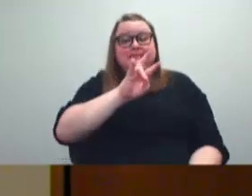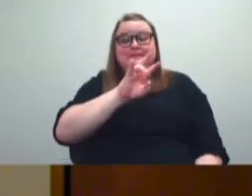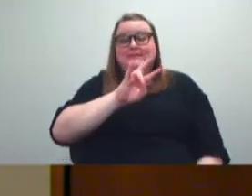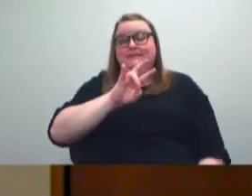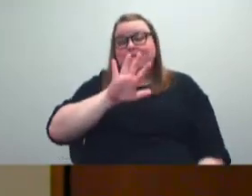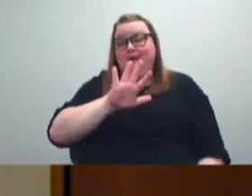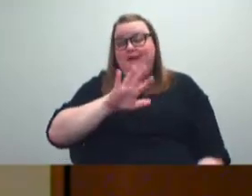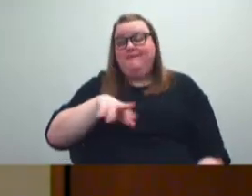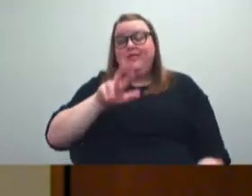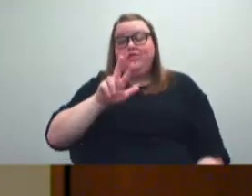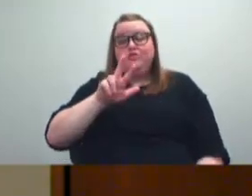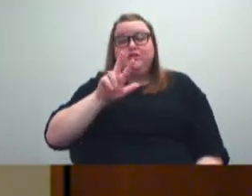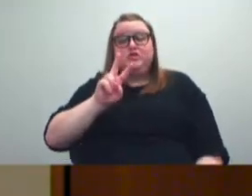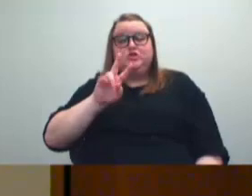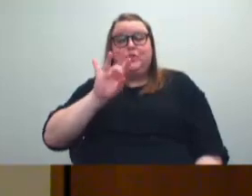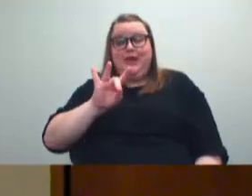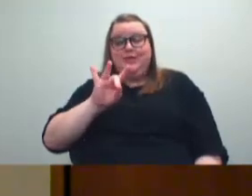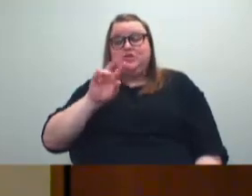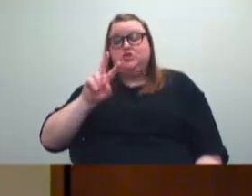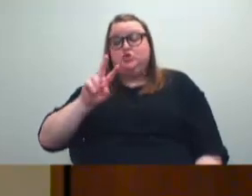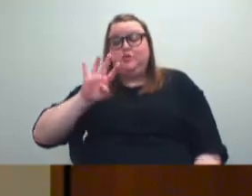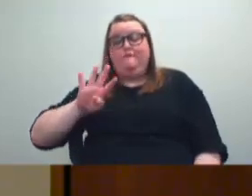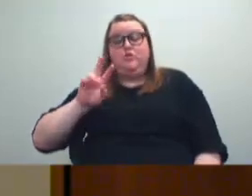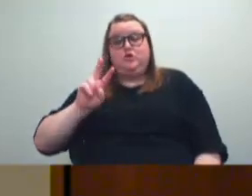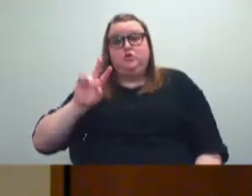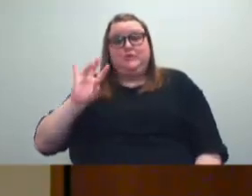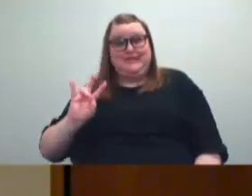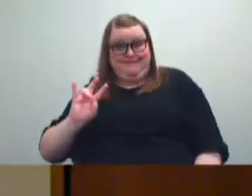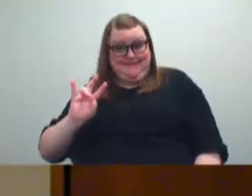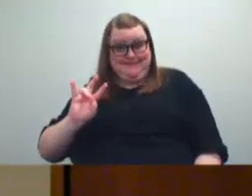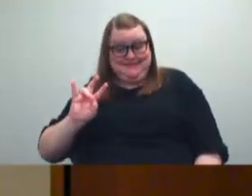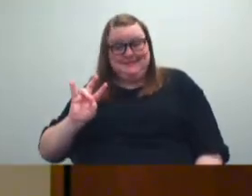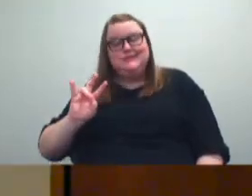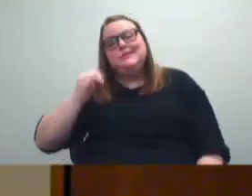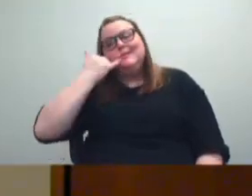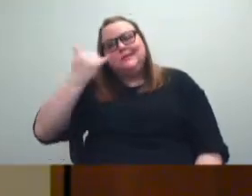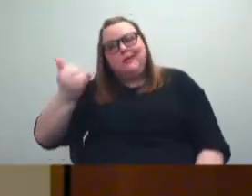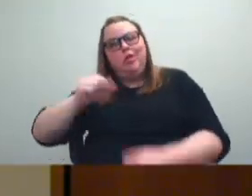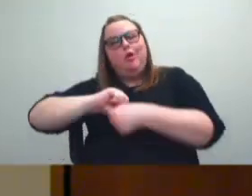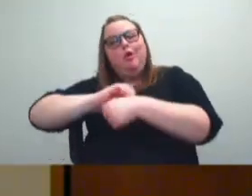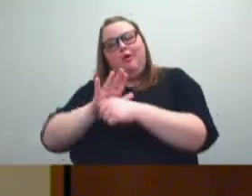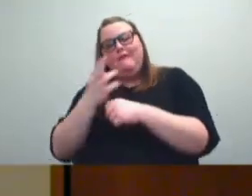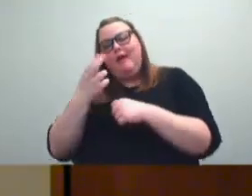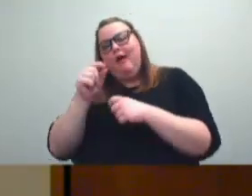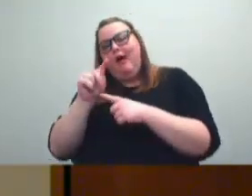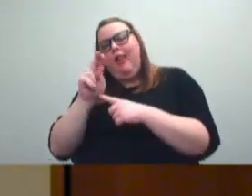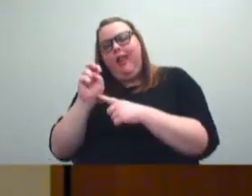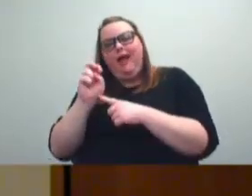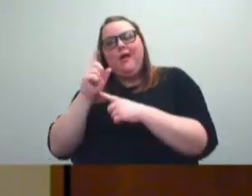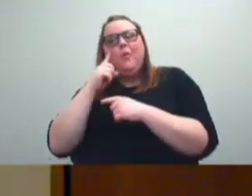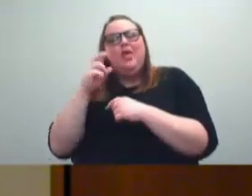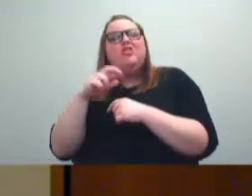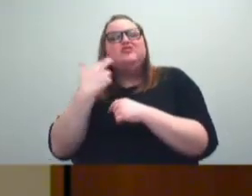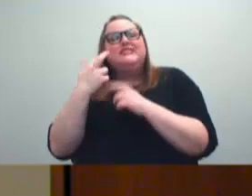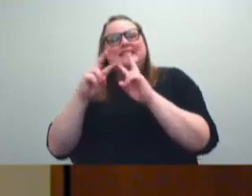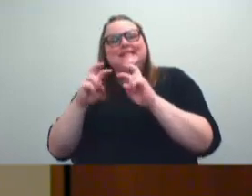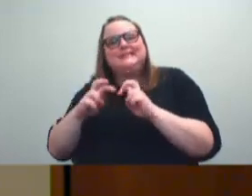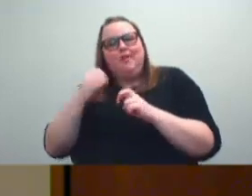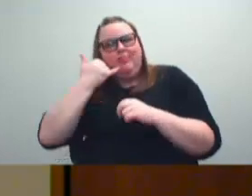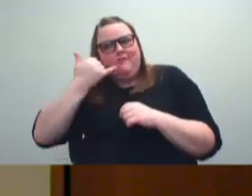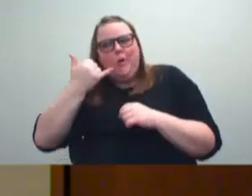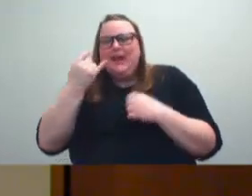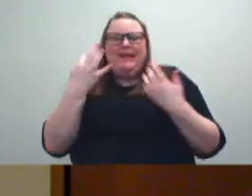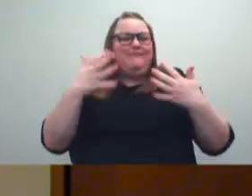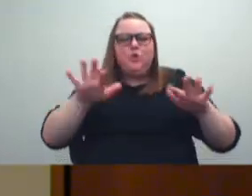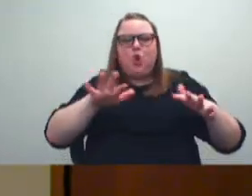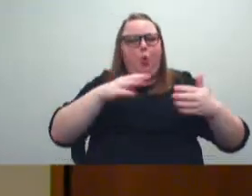328-2427, and you'll be taken to the COVID hotline, which will do the risk assessment over the phone. Yeah. In the event that you don't want to go ahead and click through the screens